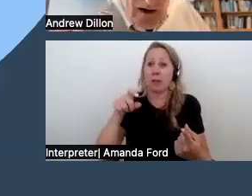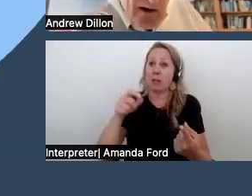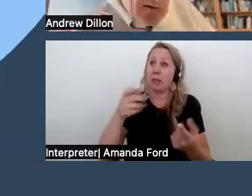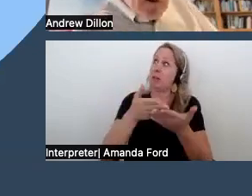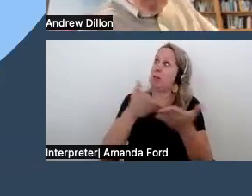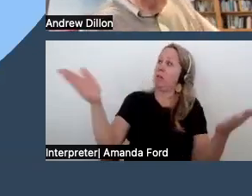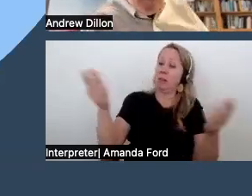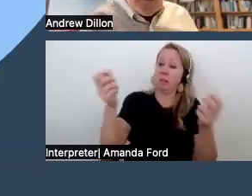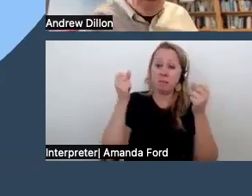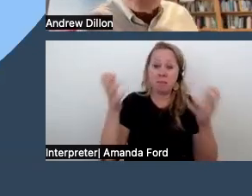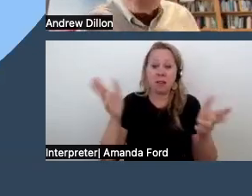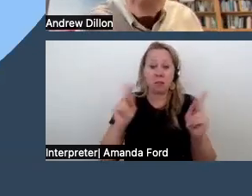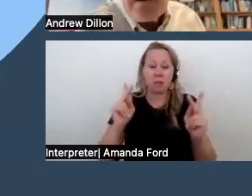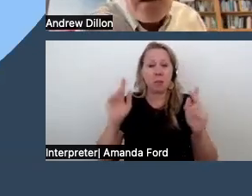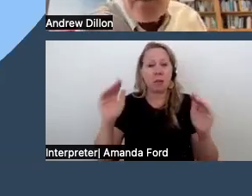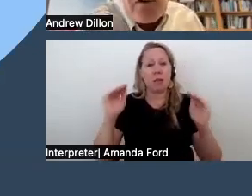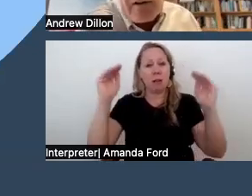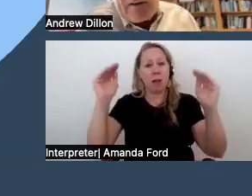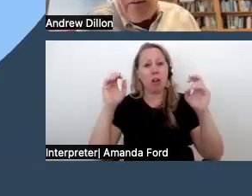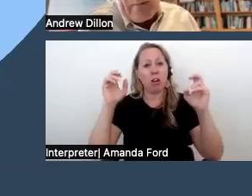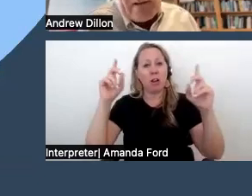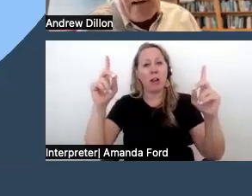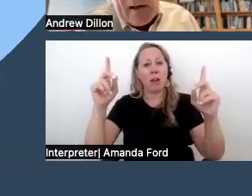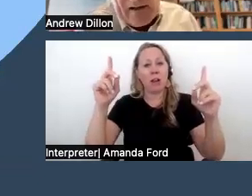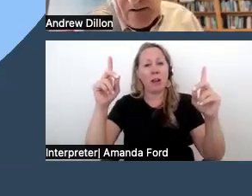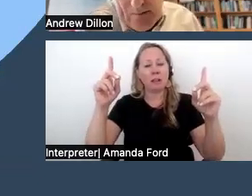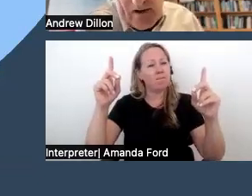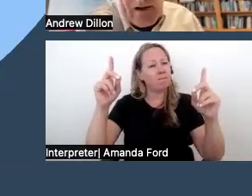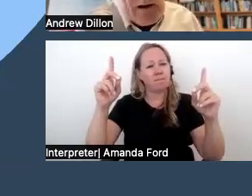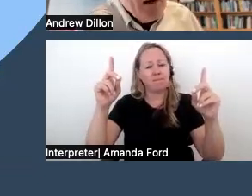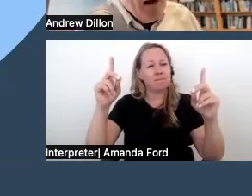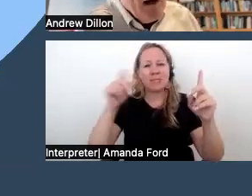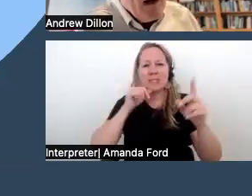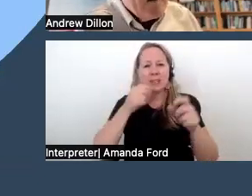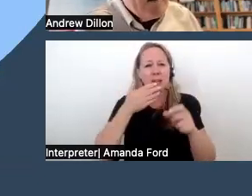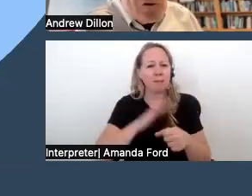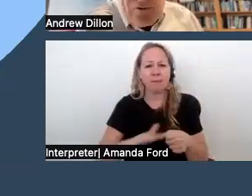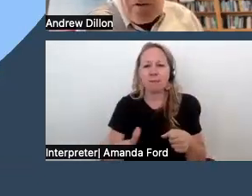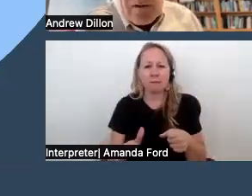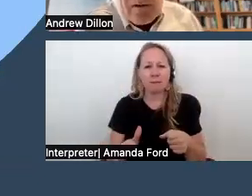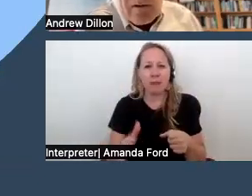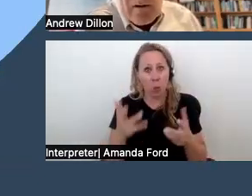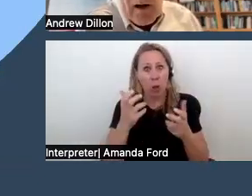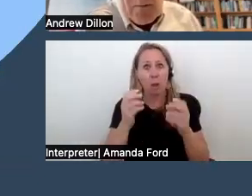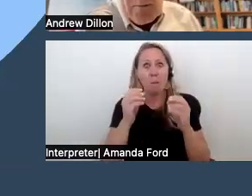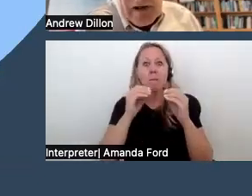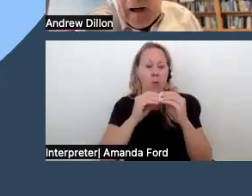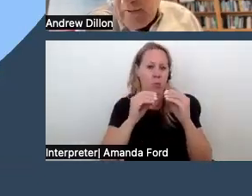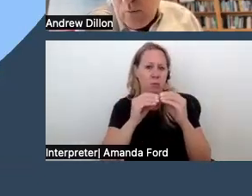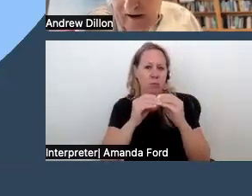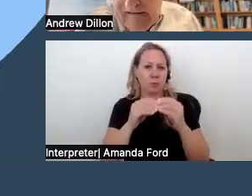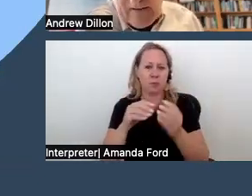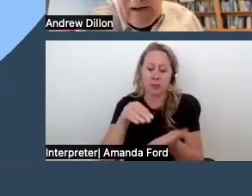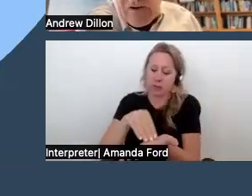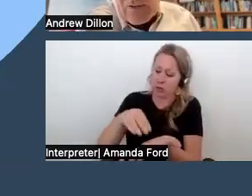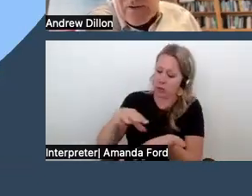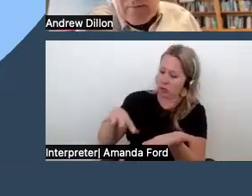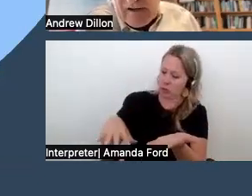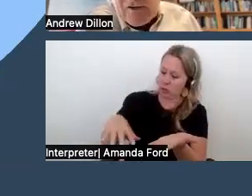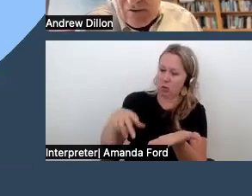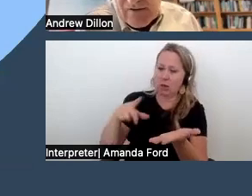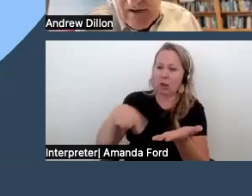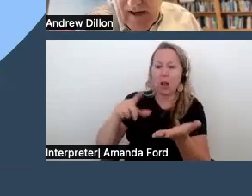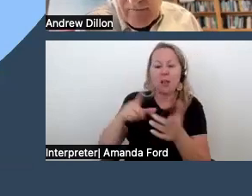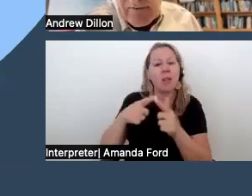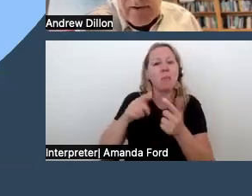education really has not been as sufficiently developed as I'd like it to be. And students and becoming aware of the issues that